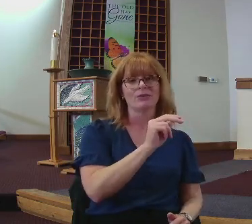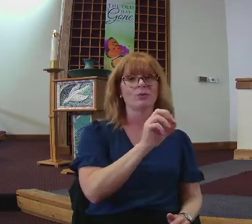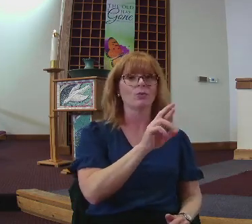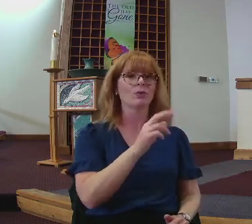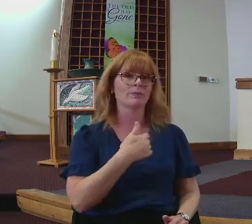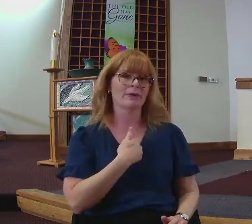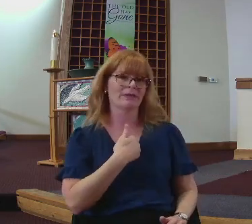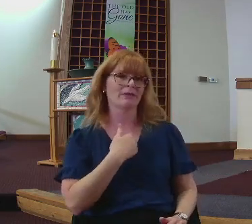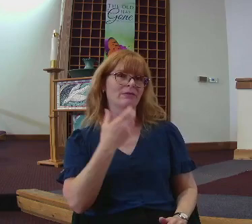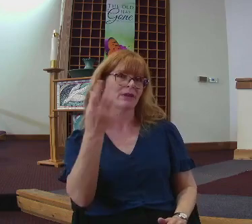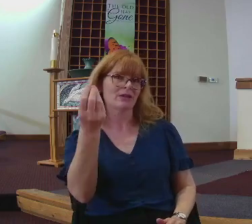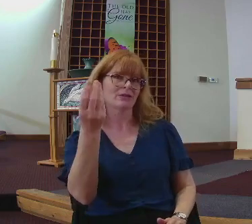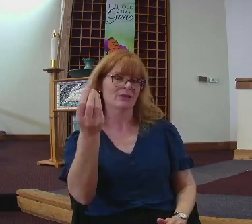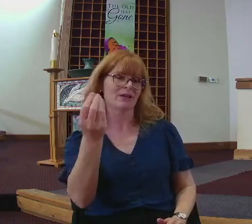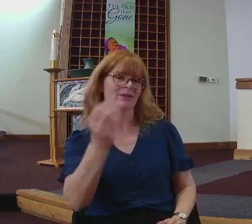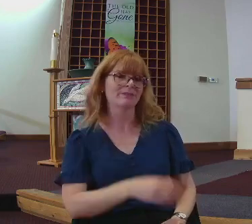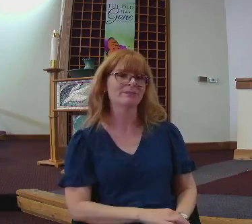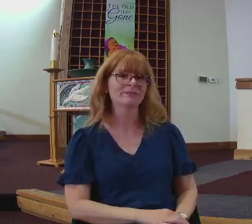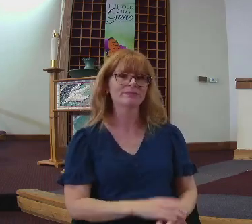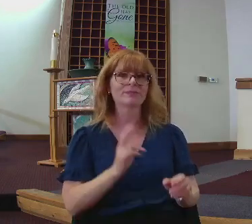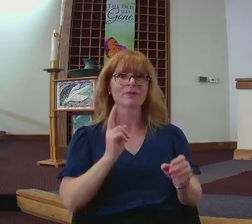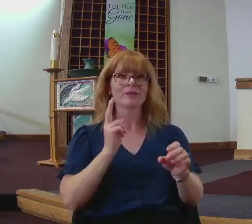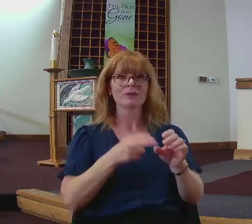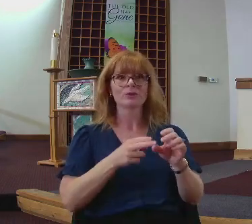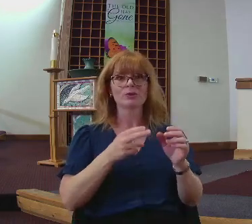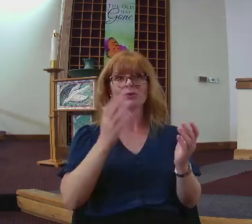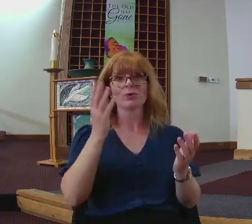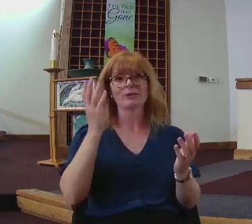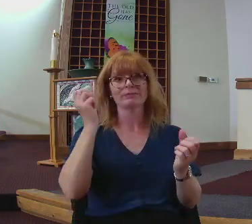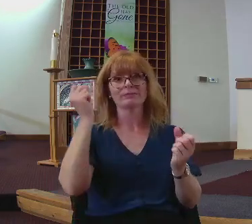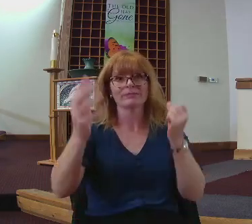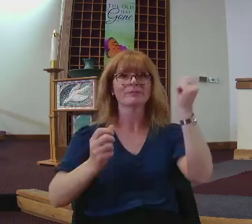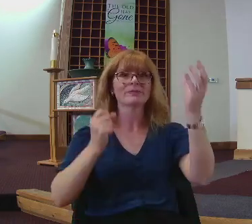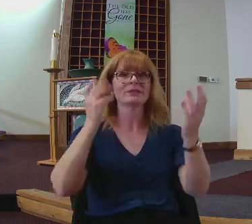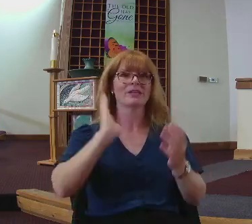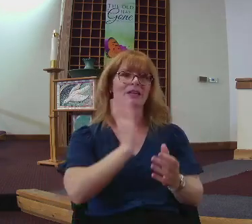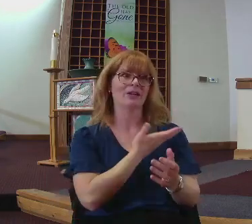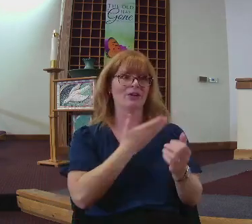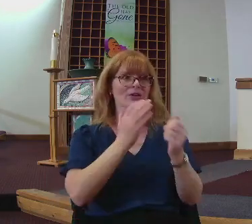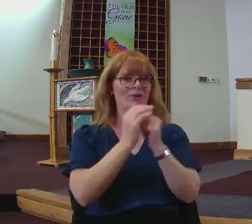after the service. Let's join our voices in singing our praise.